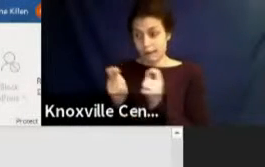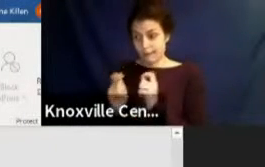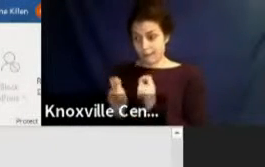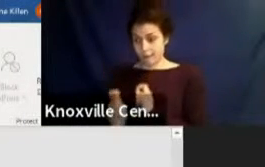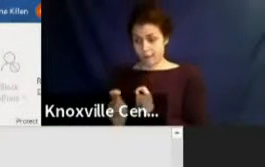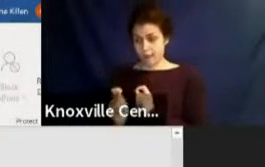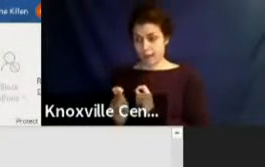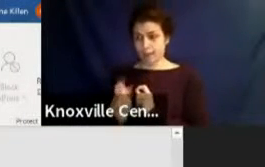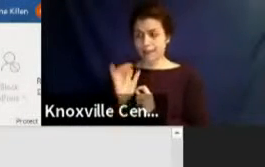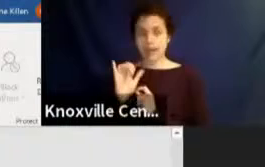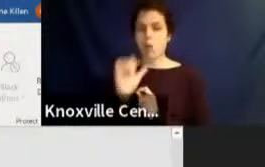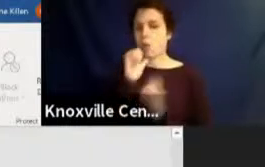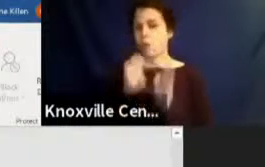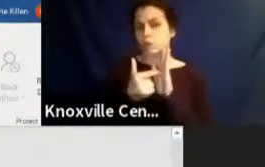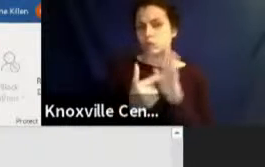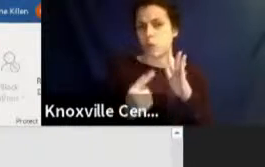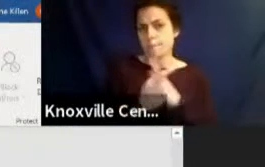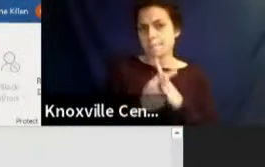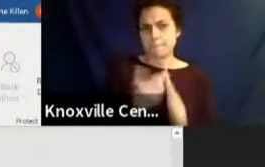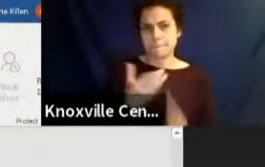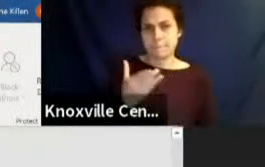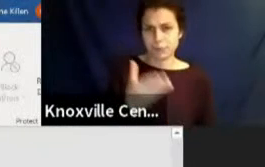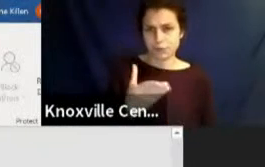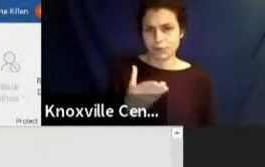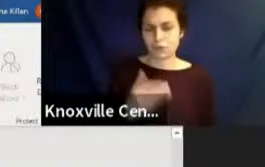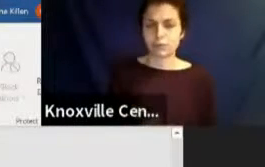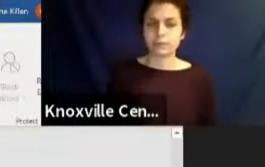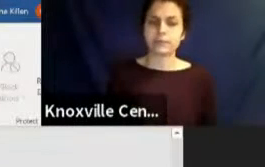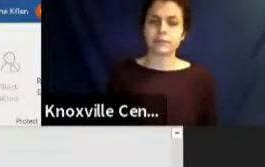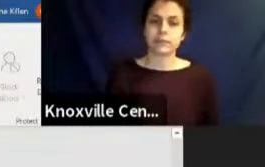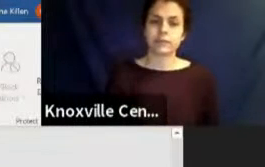are not reflected in it.